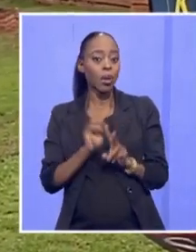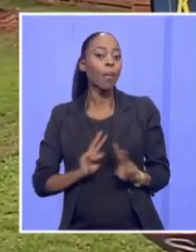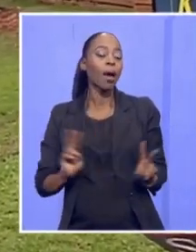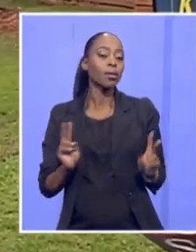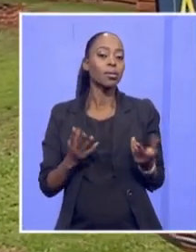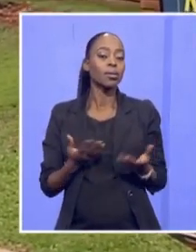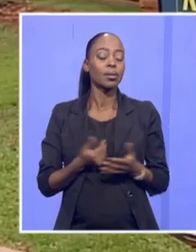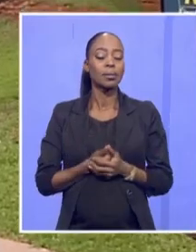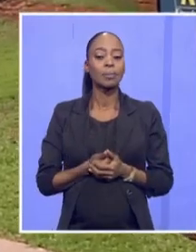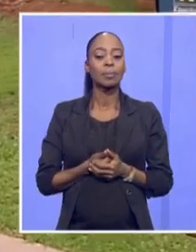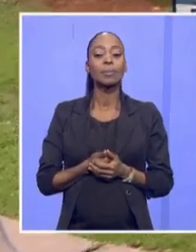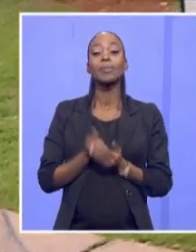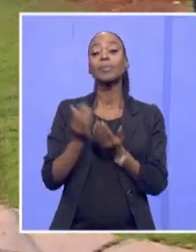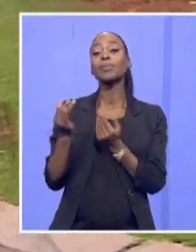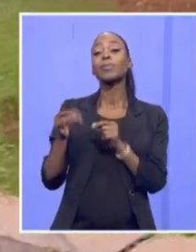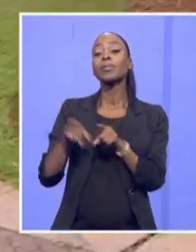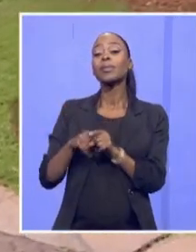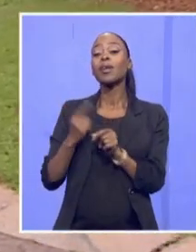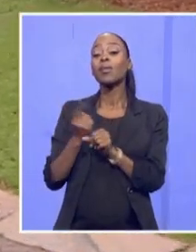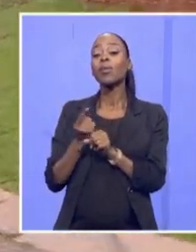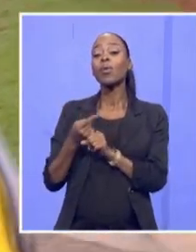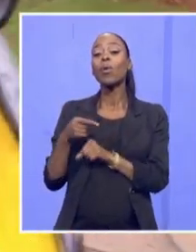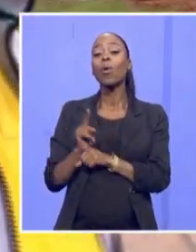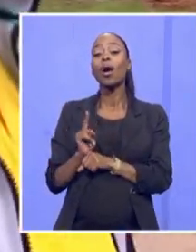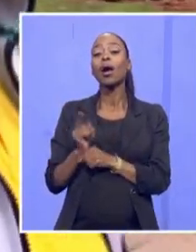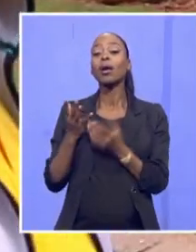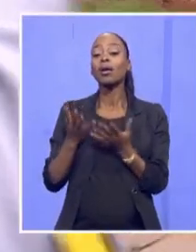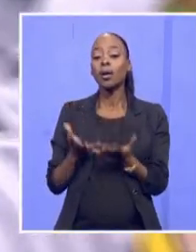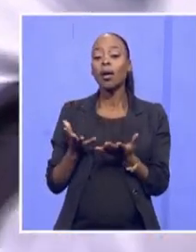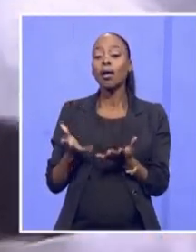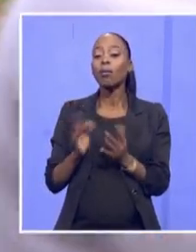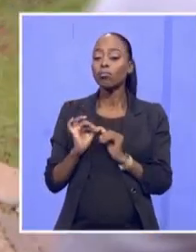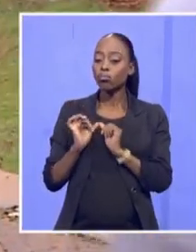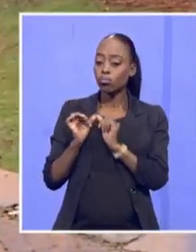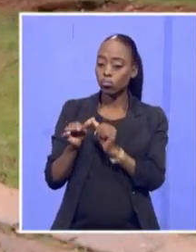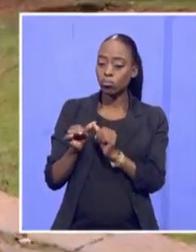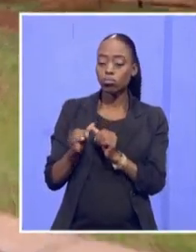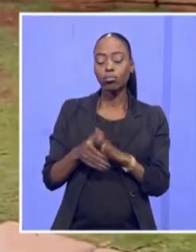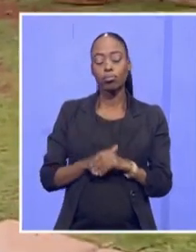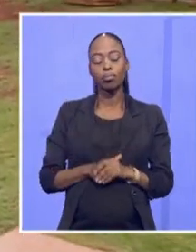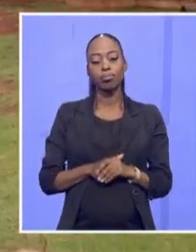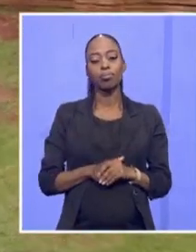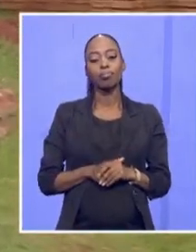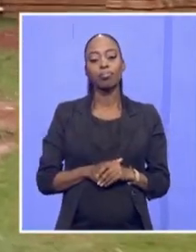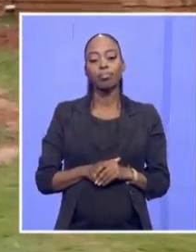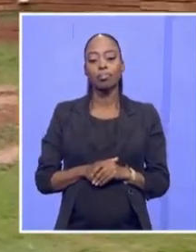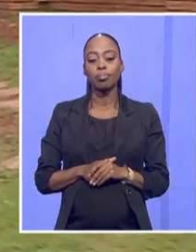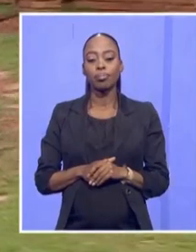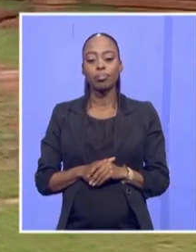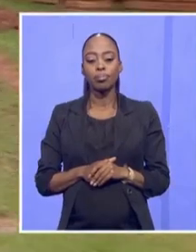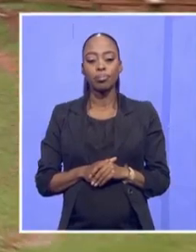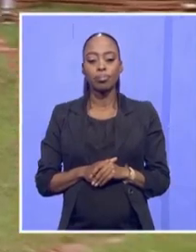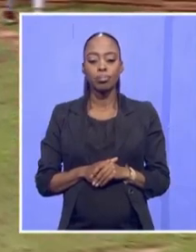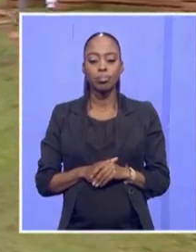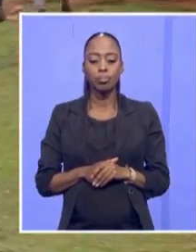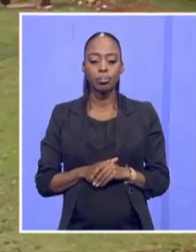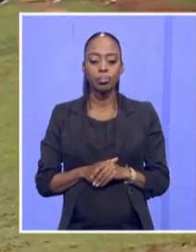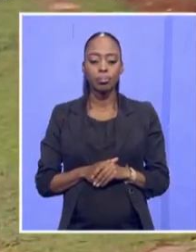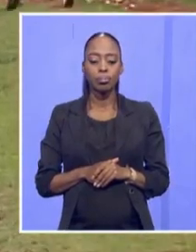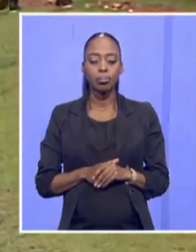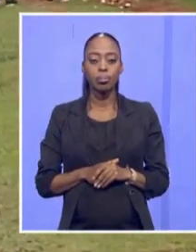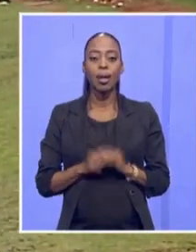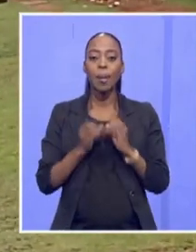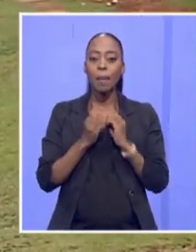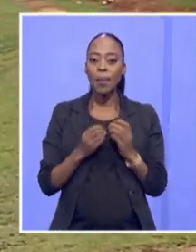And we expect, of course, at this particular stage for it to continue that way. And, you know, many